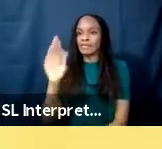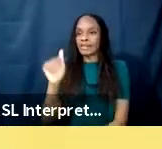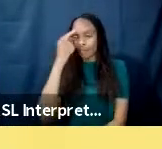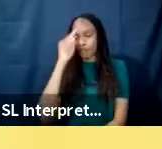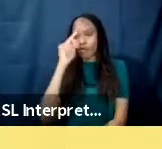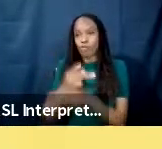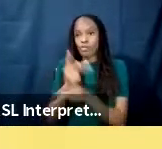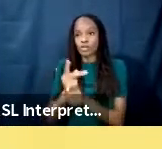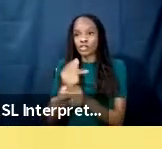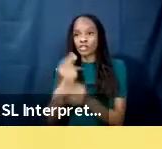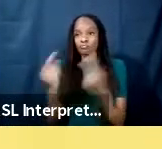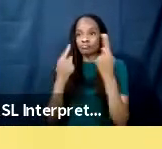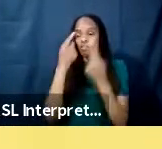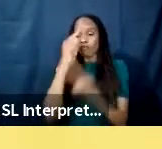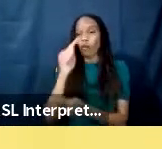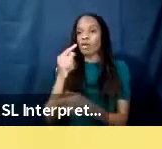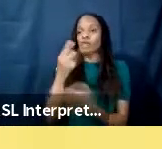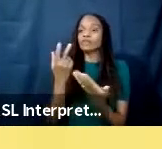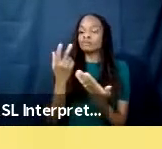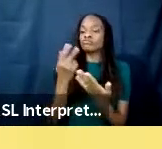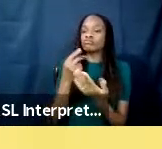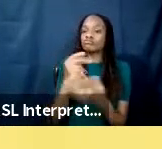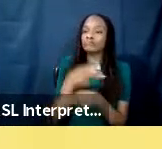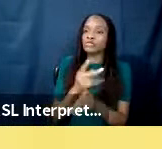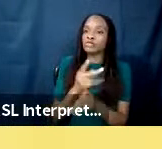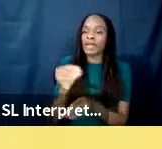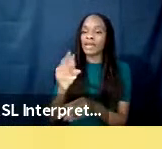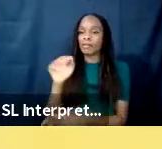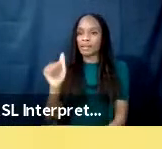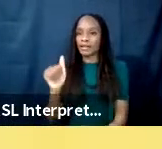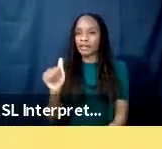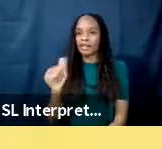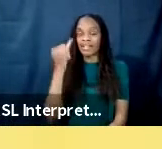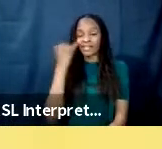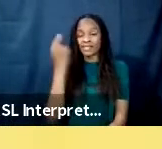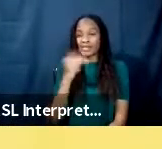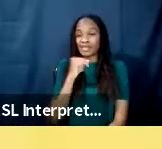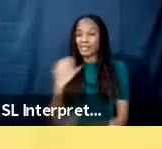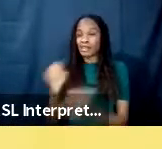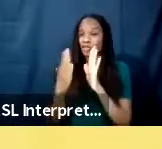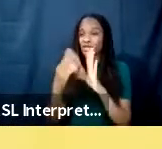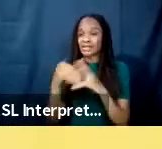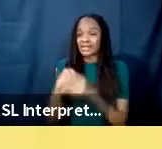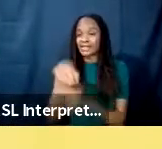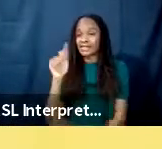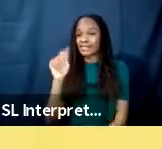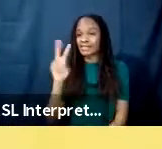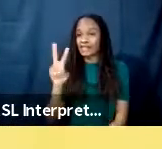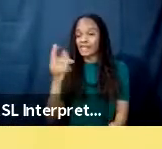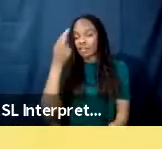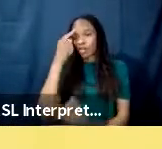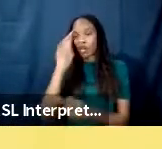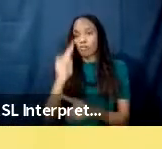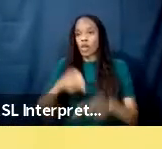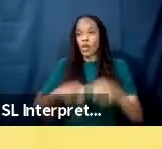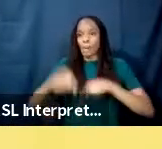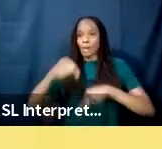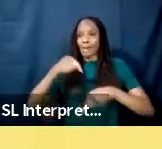for television and new media. If something isn't addressed in the television agreement, you go back to